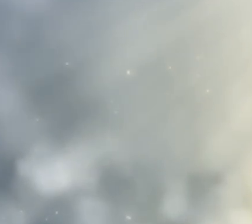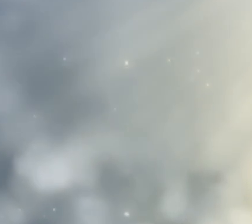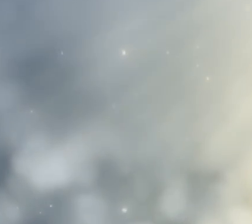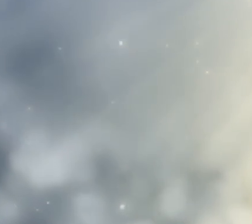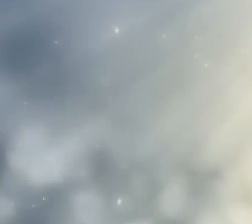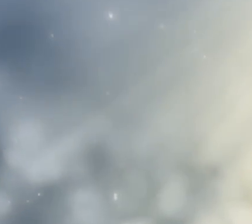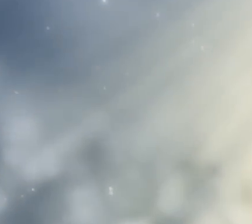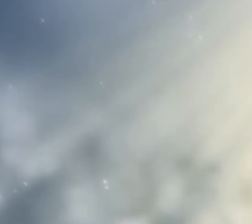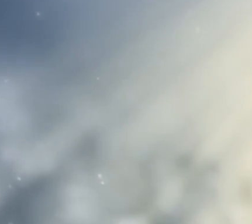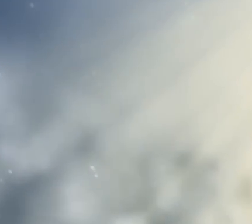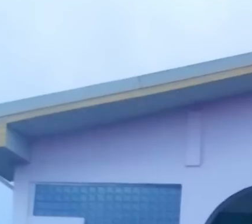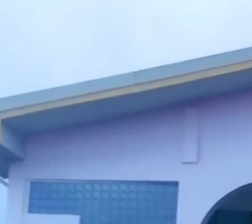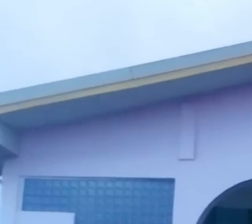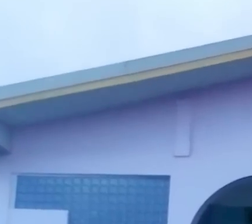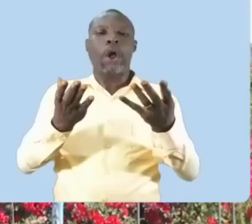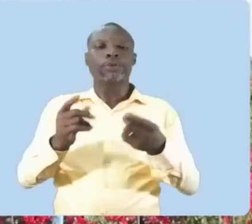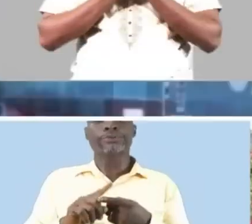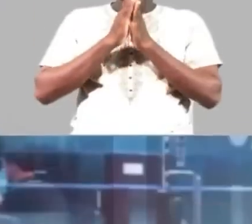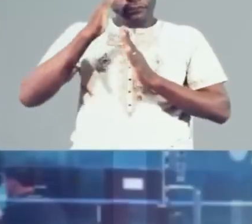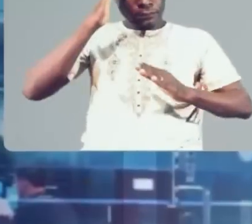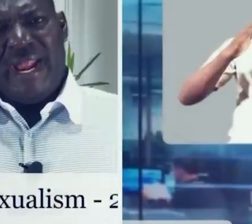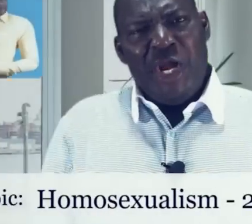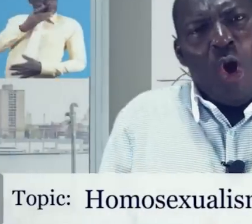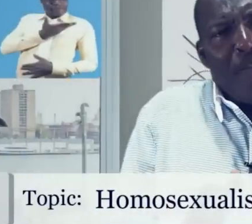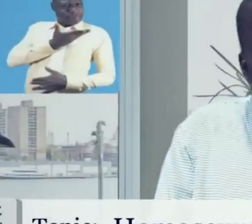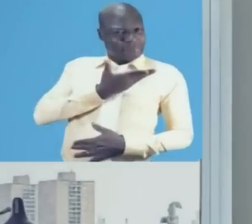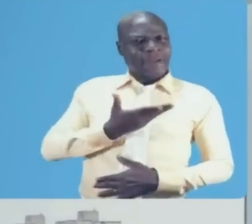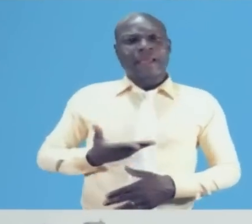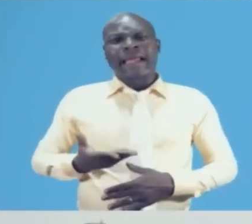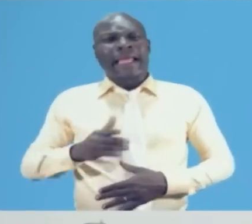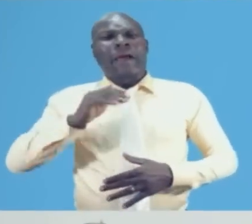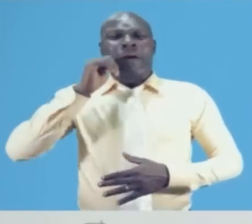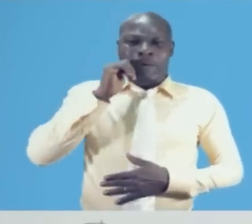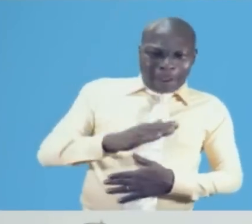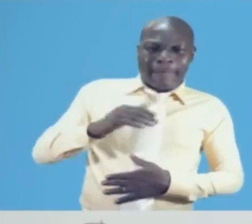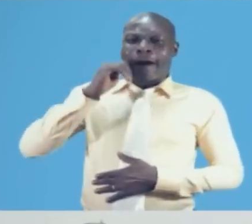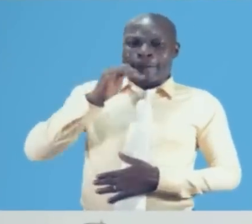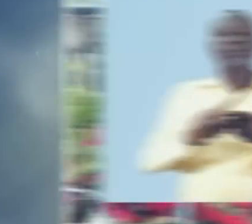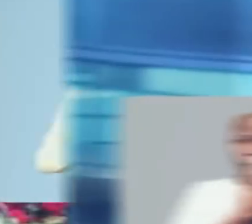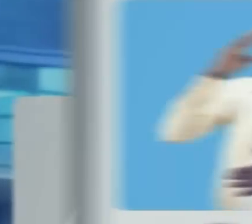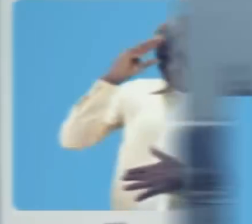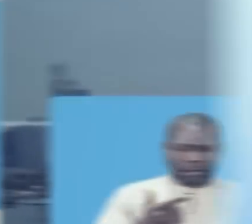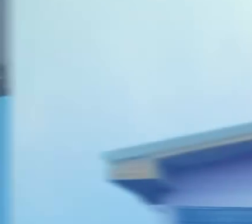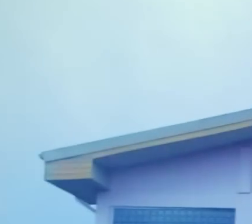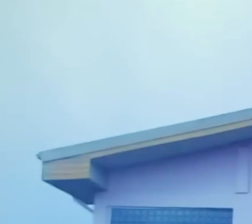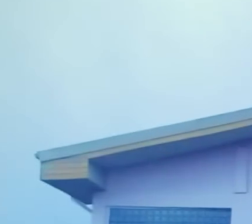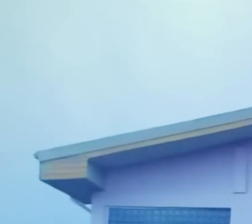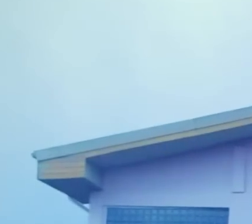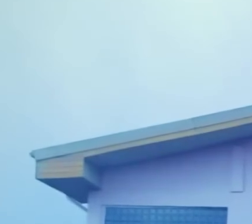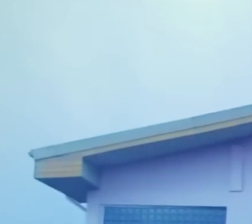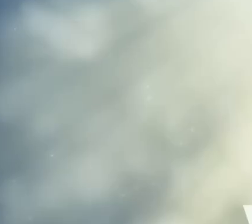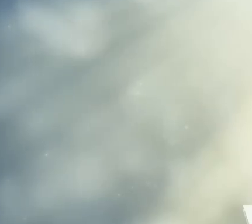He tint his skies with heavenly hue and framed the worlds with his